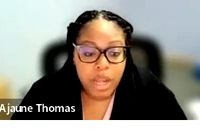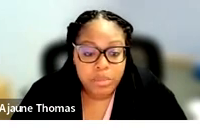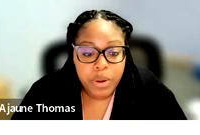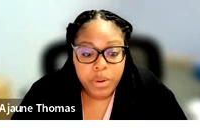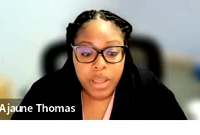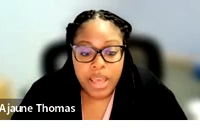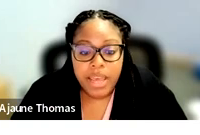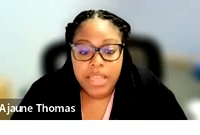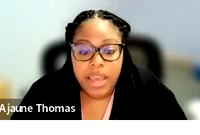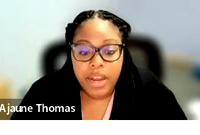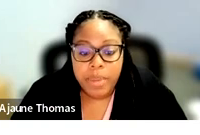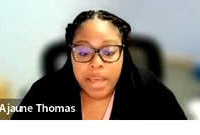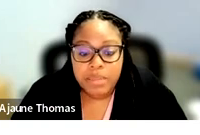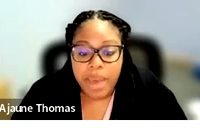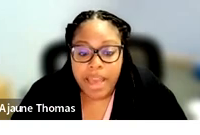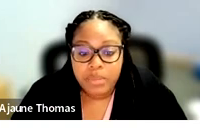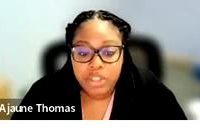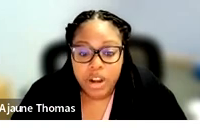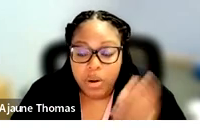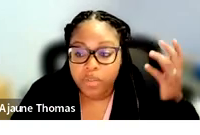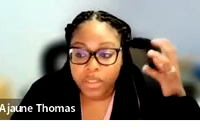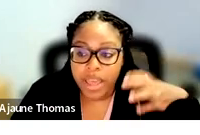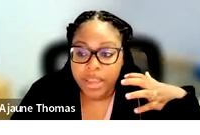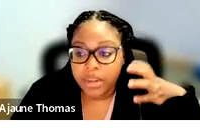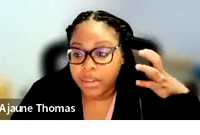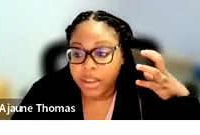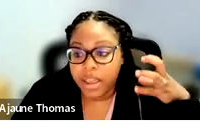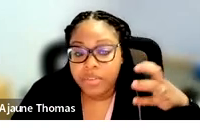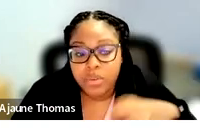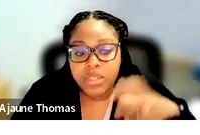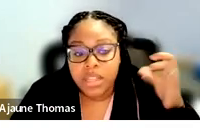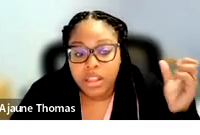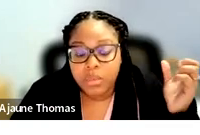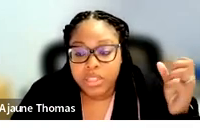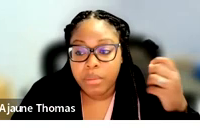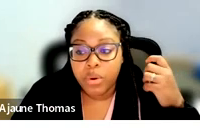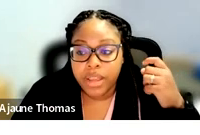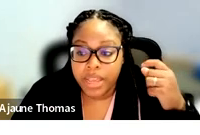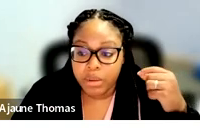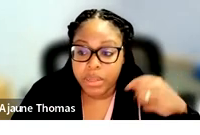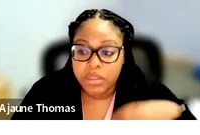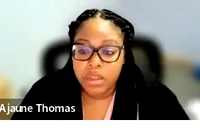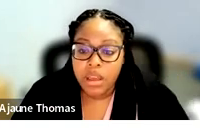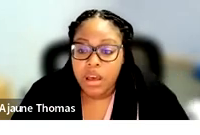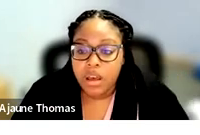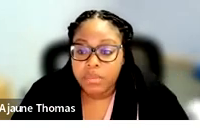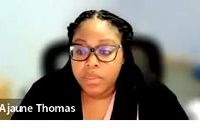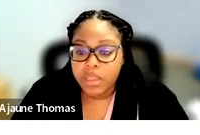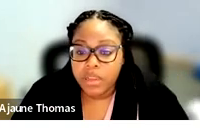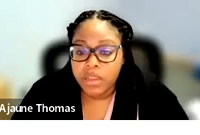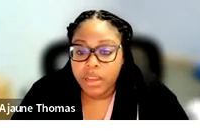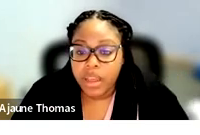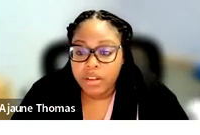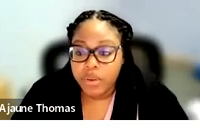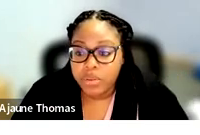the AirPods Pro, and the AirPods Max, which are over the head headphones, and the other ones are more like earbuds.